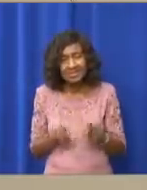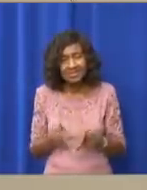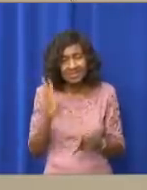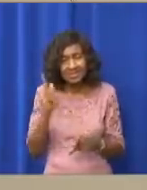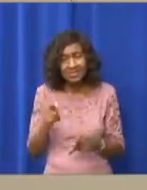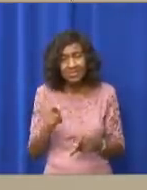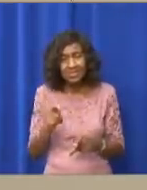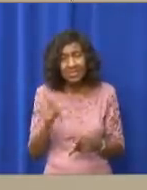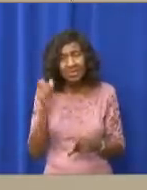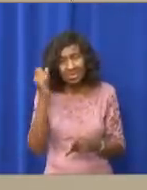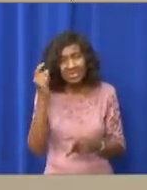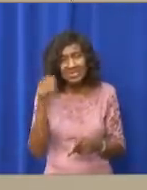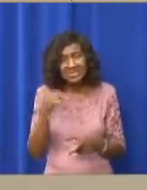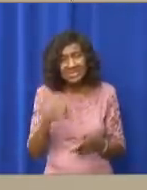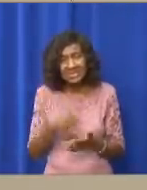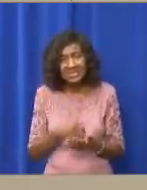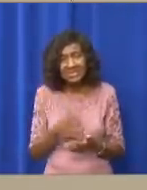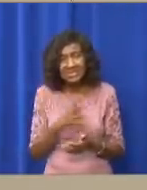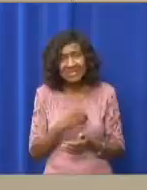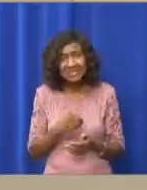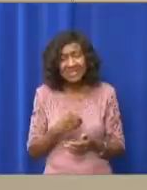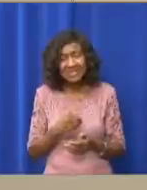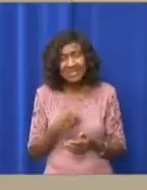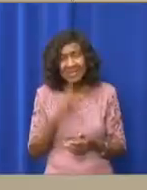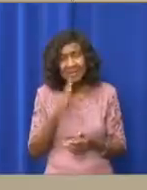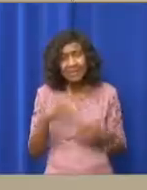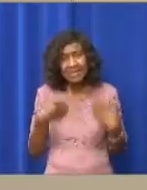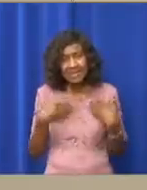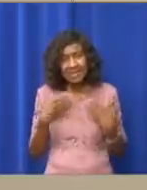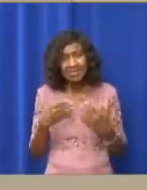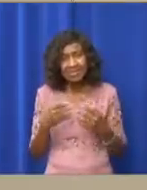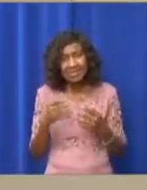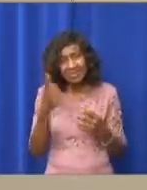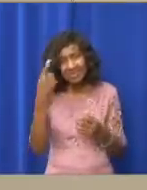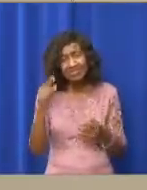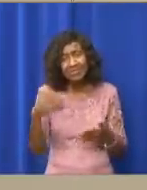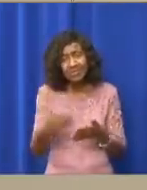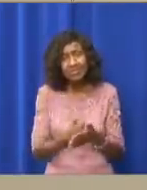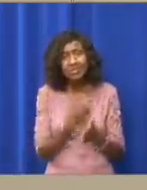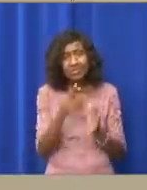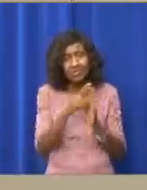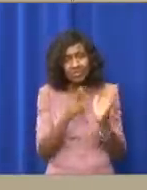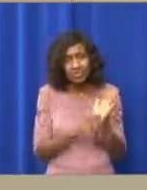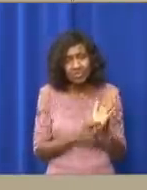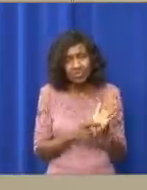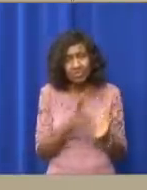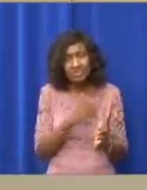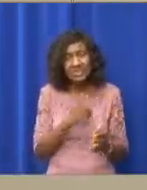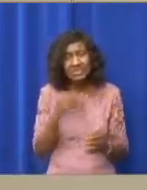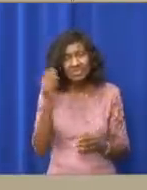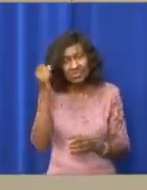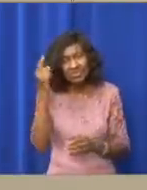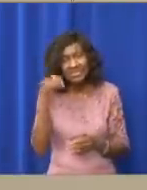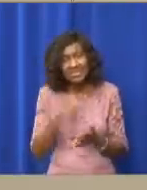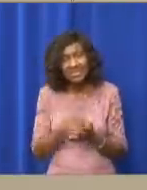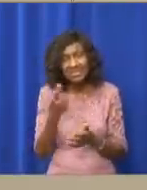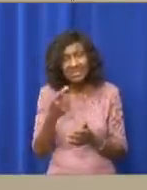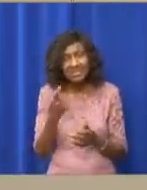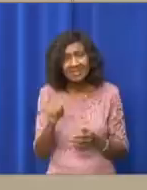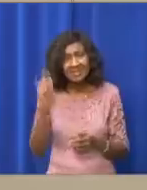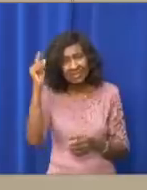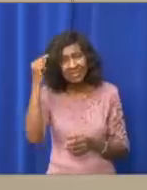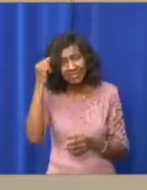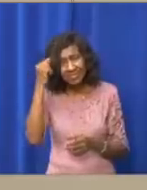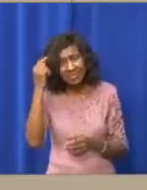easing of restrictions will be welcome broadly across the community. And please understand that the government is